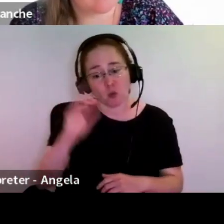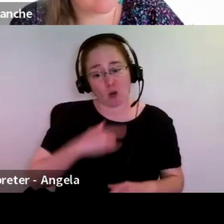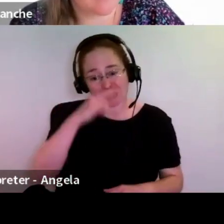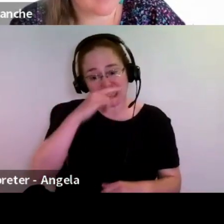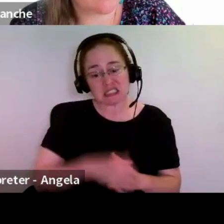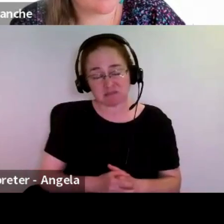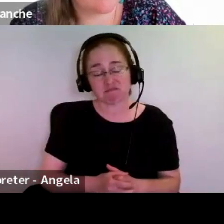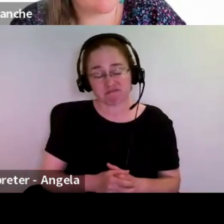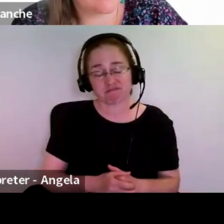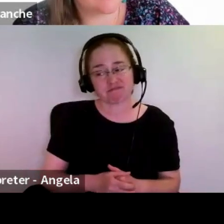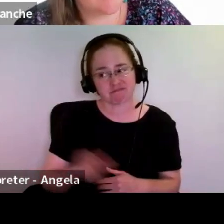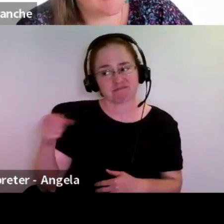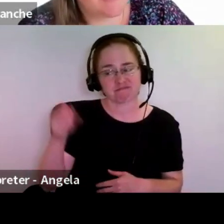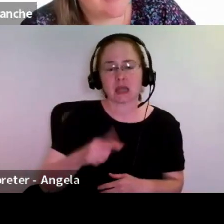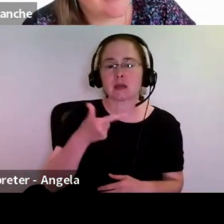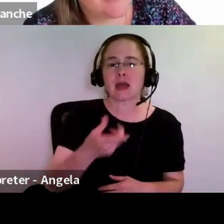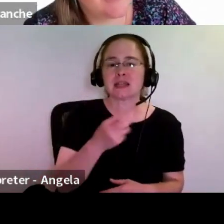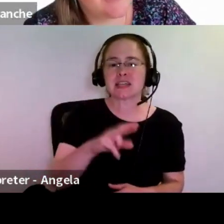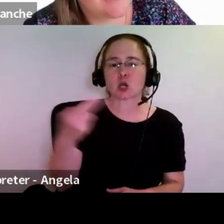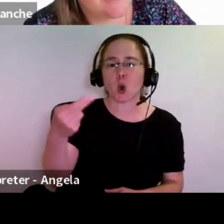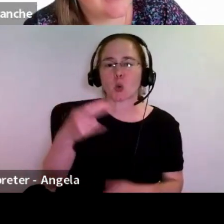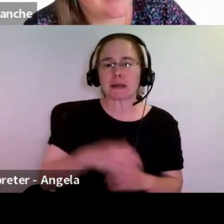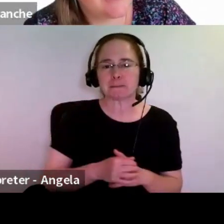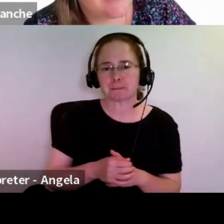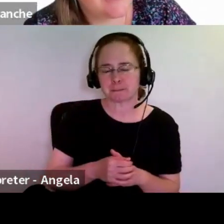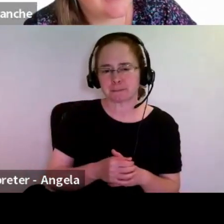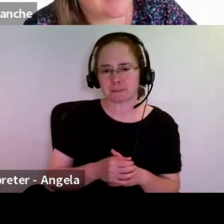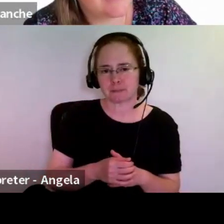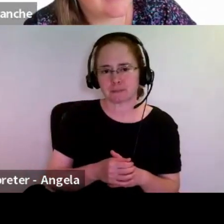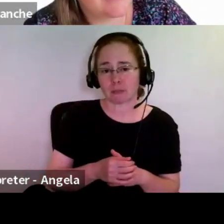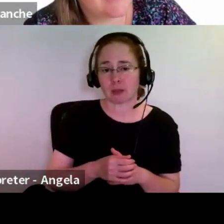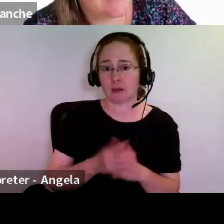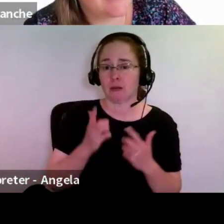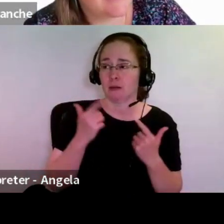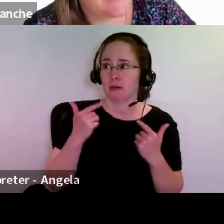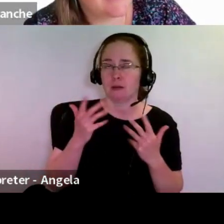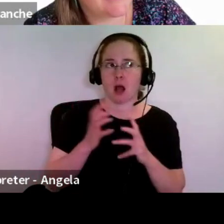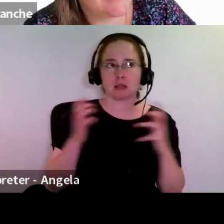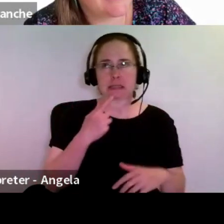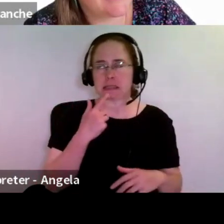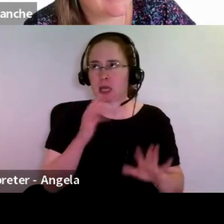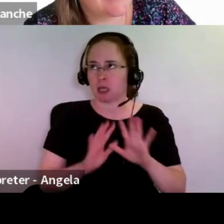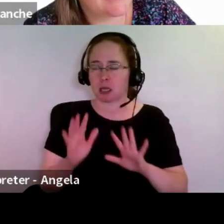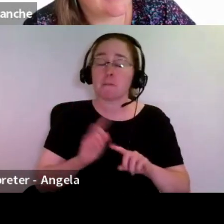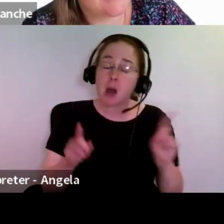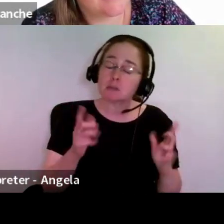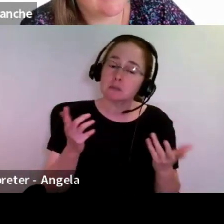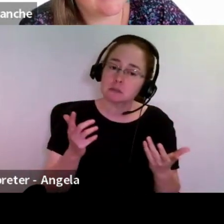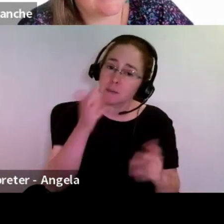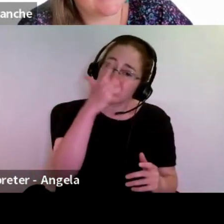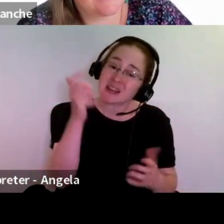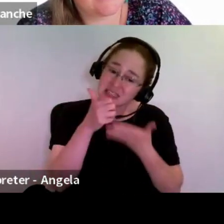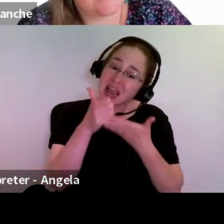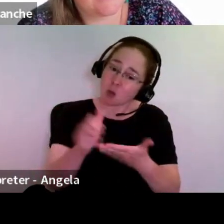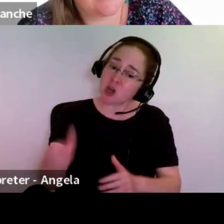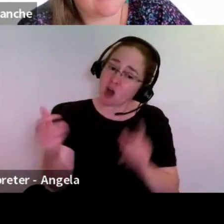kids. Absolutely. And Dr. Hoagwood. Wow, so much to say, but I think because it helps others